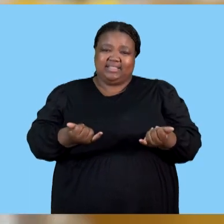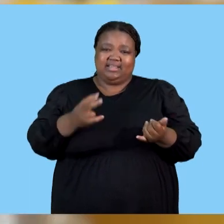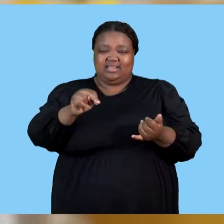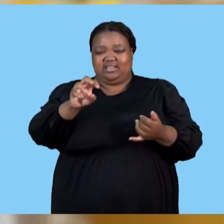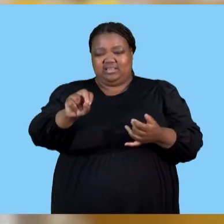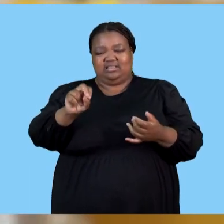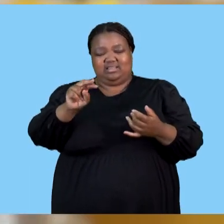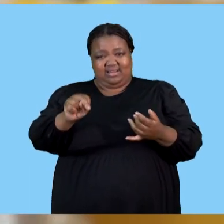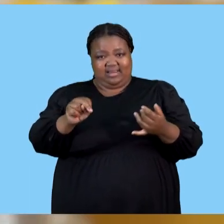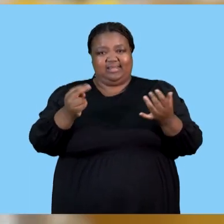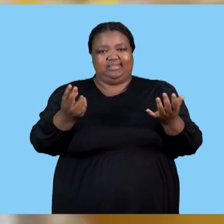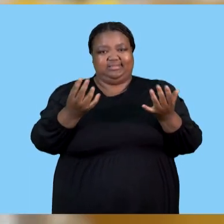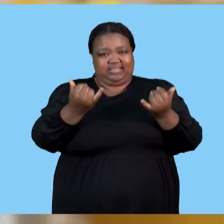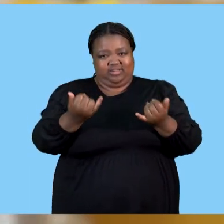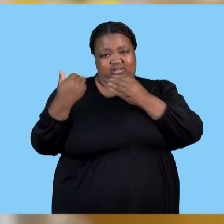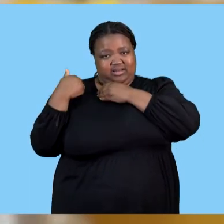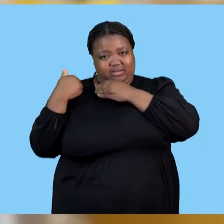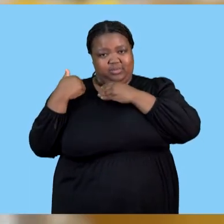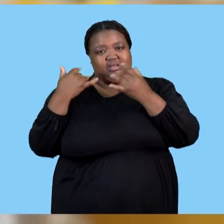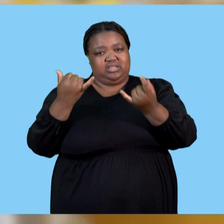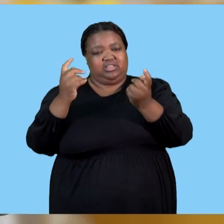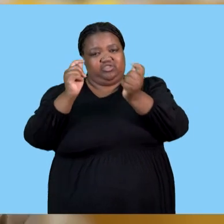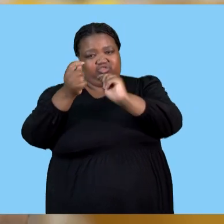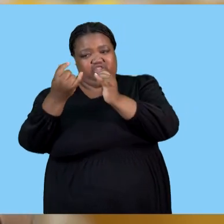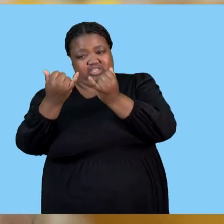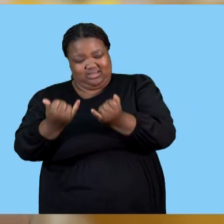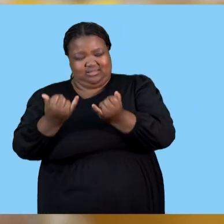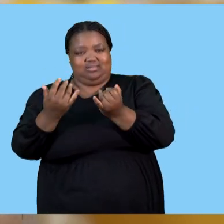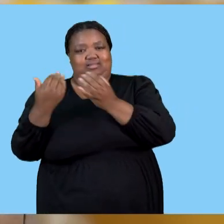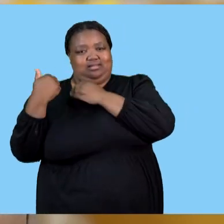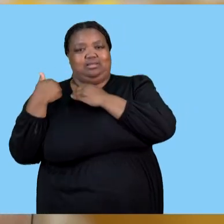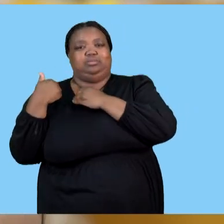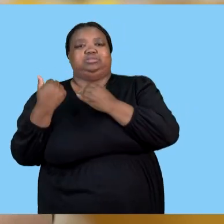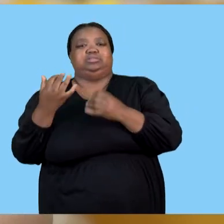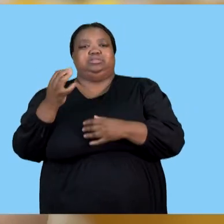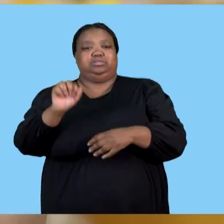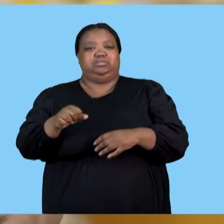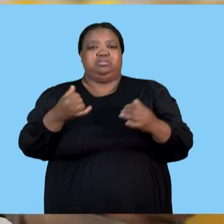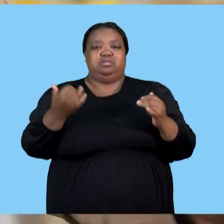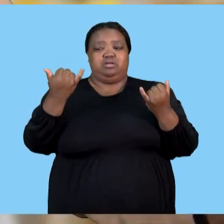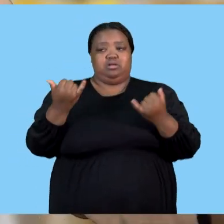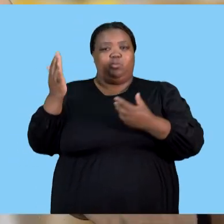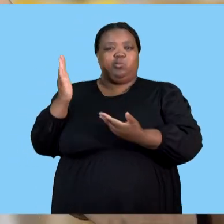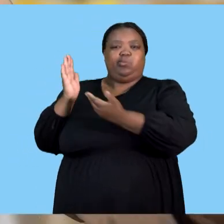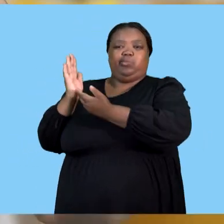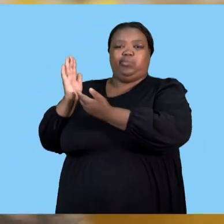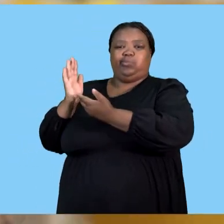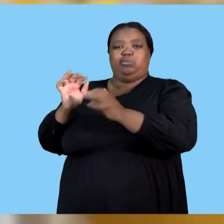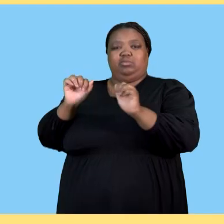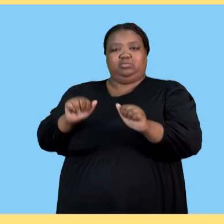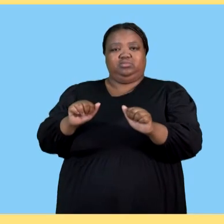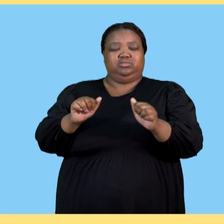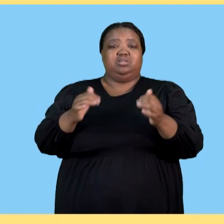it out of our non-current liabilities and we bring it to our current liabilities. That is what we then